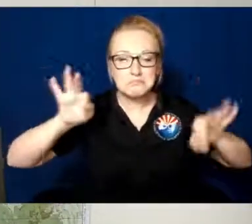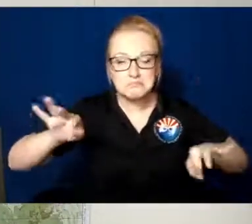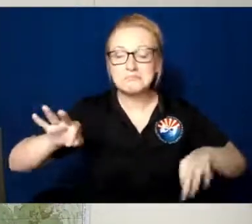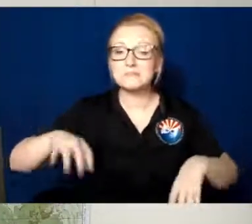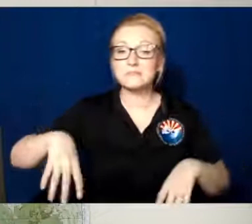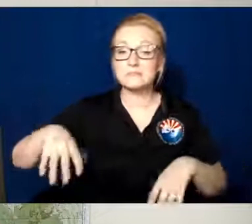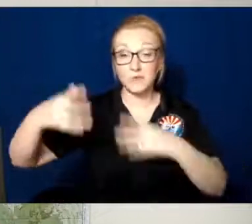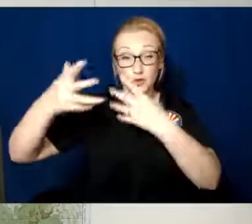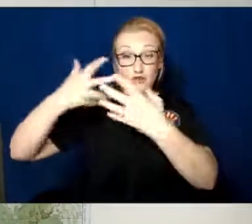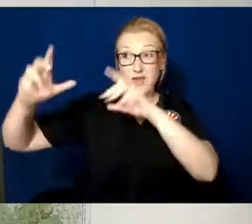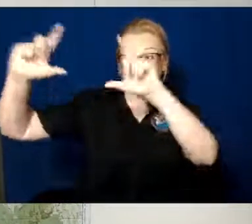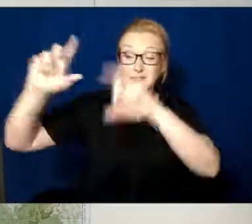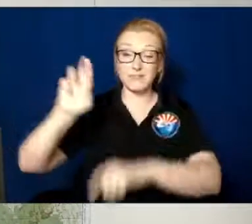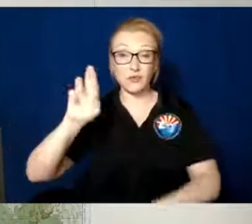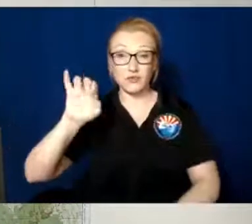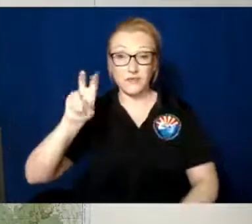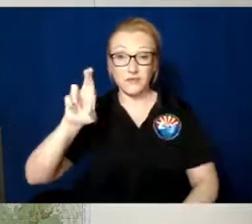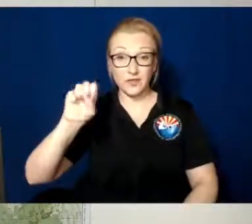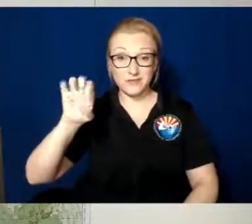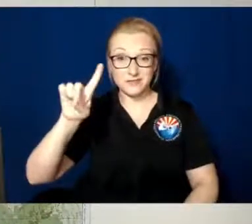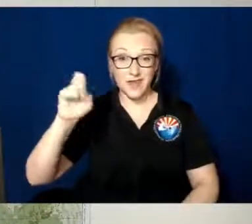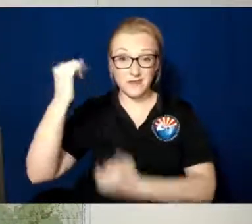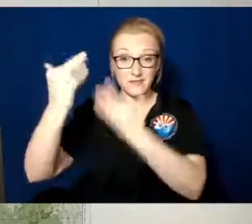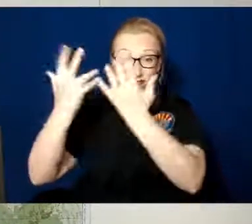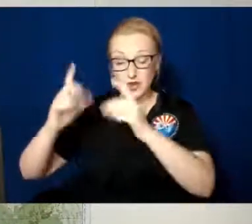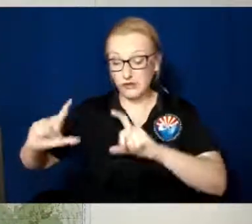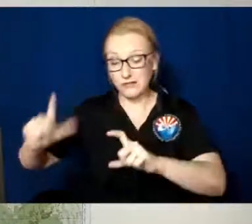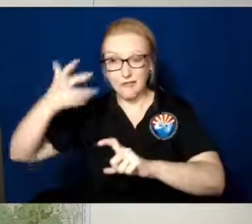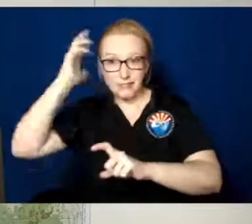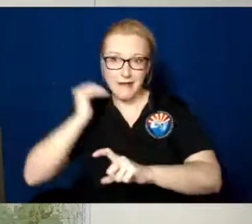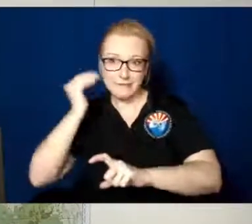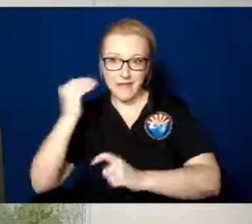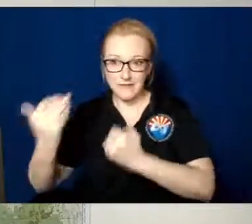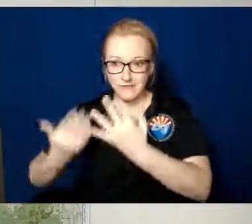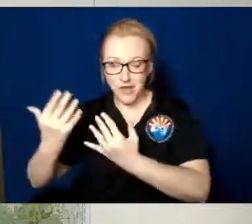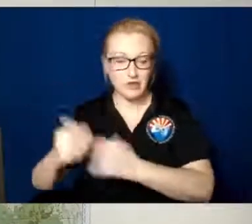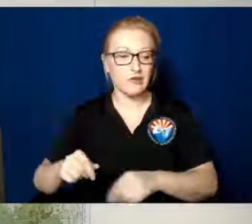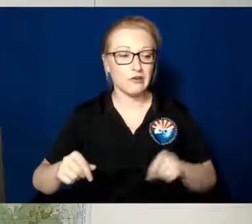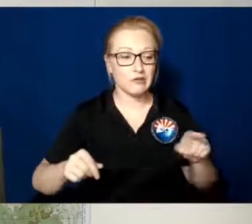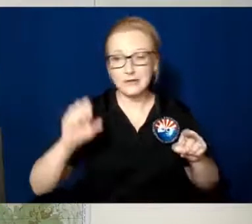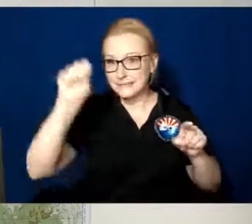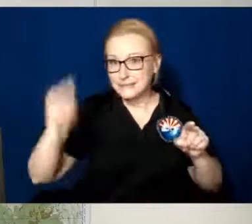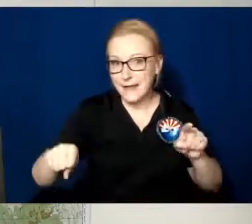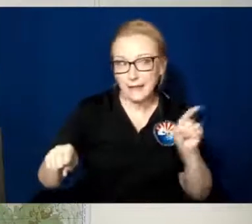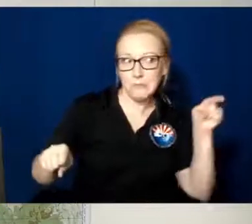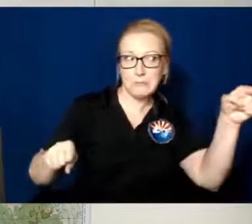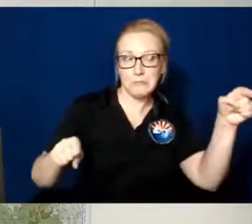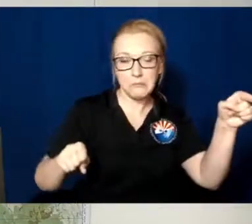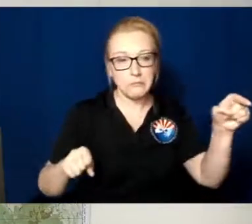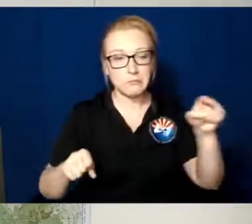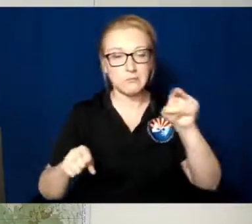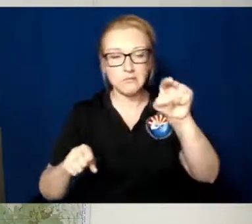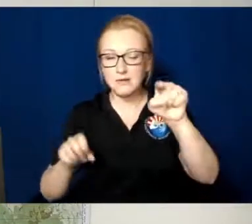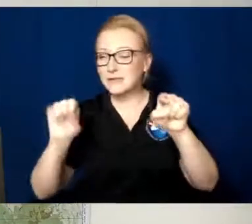the Riverside Fire up here, Lions Head Fire down here, Detroit Lake, Salem's off the map here, town